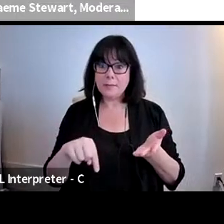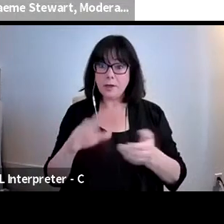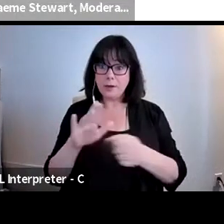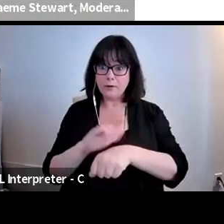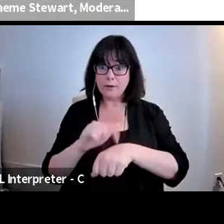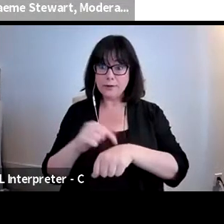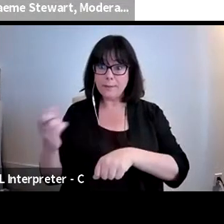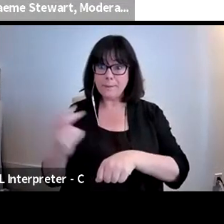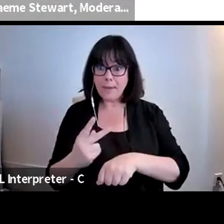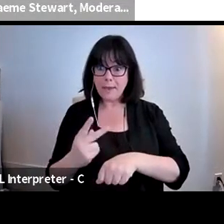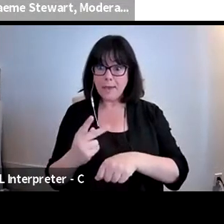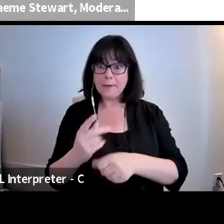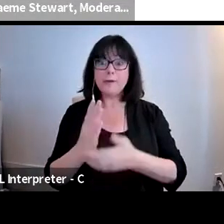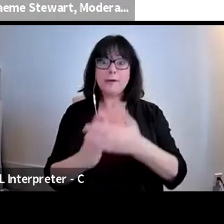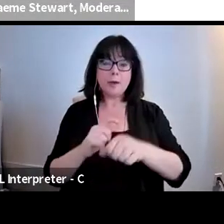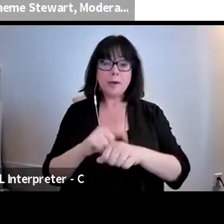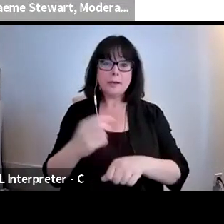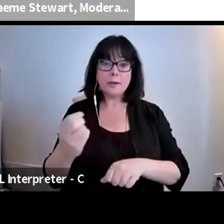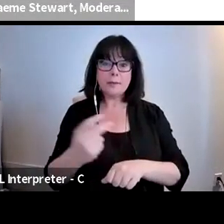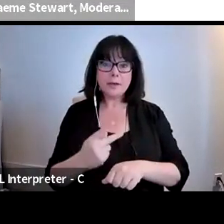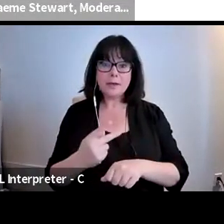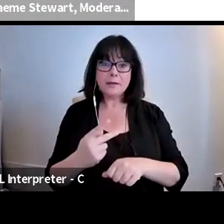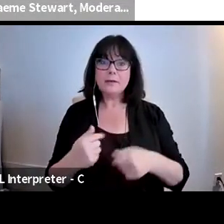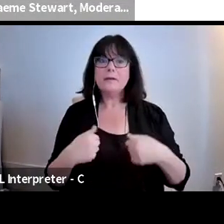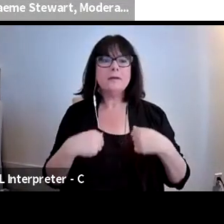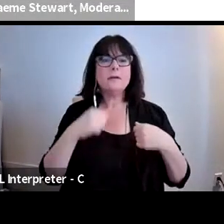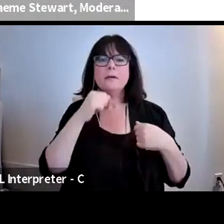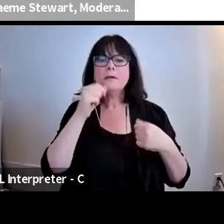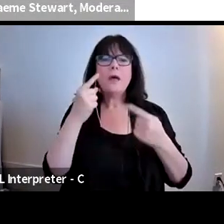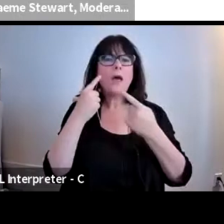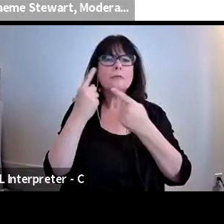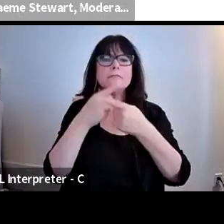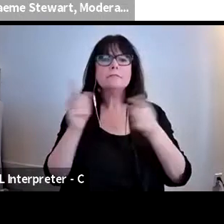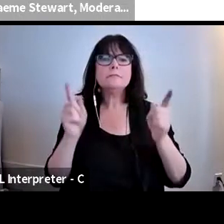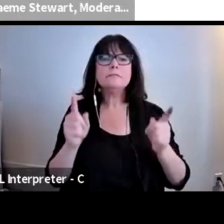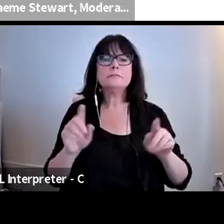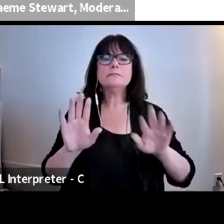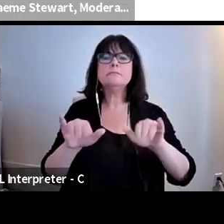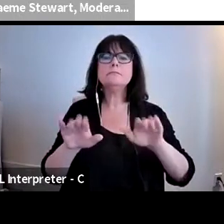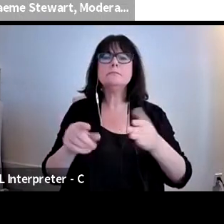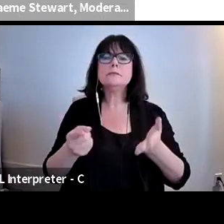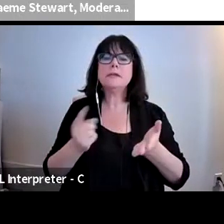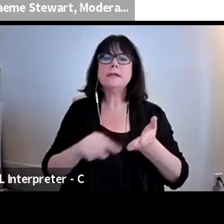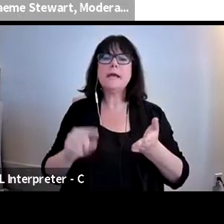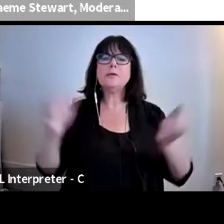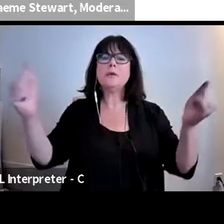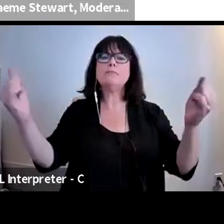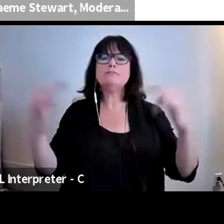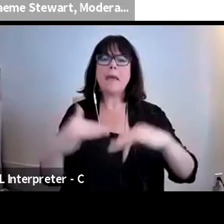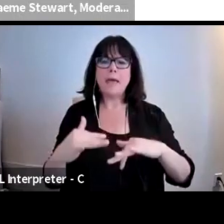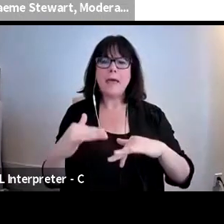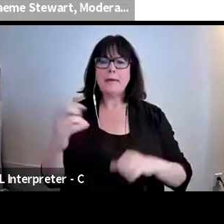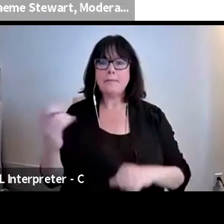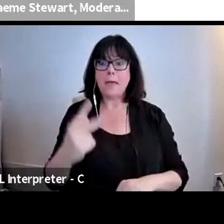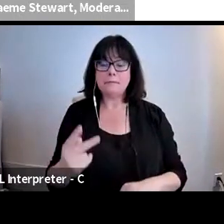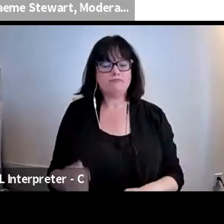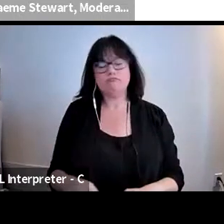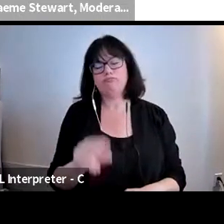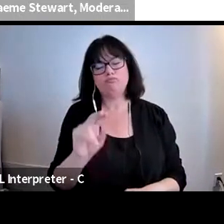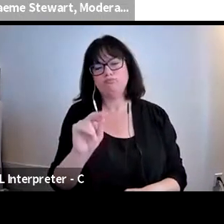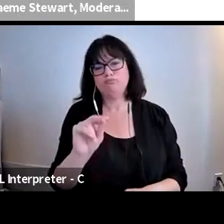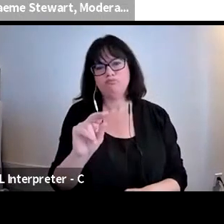be any announcement that will just come out that next week we're all back on campus, on our campuses. That's not the way we're going to